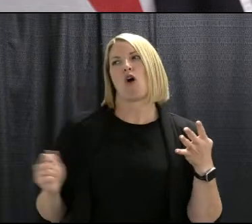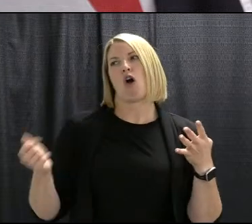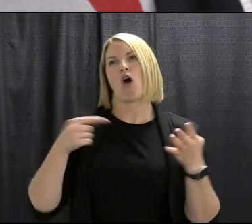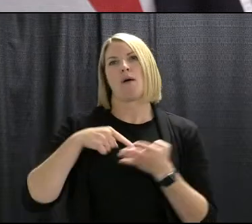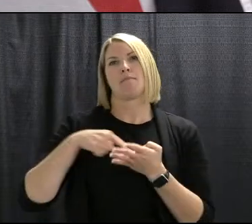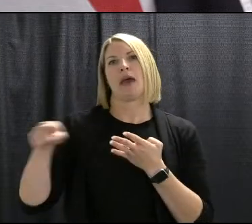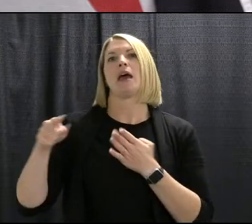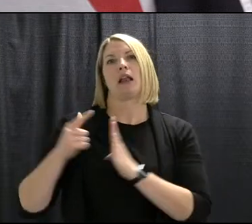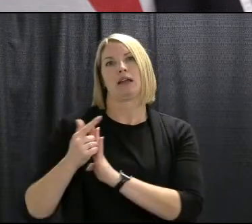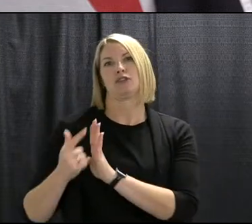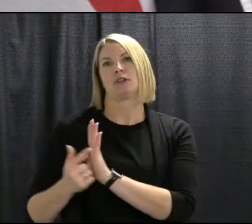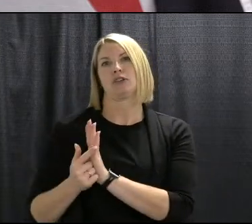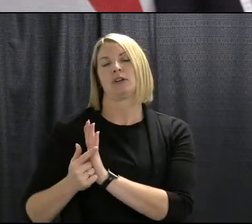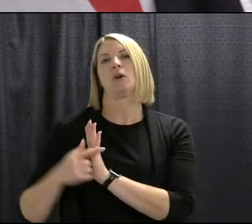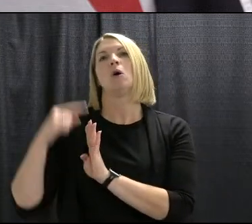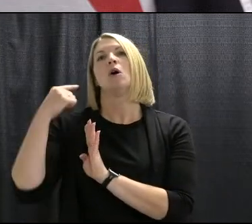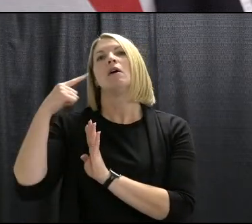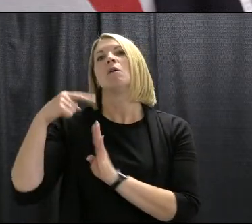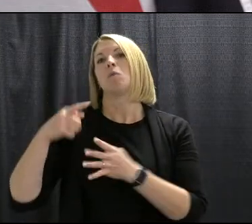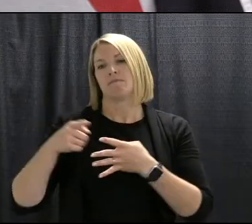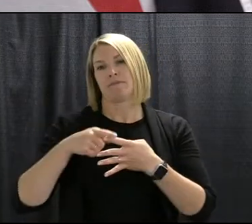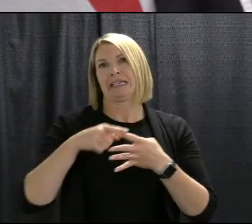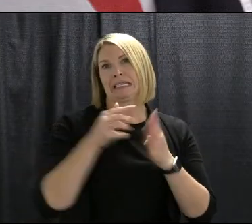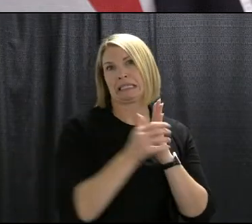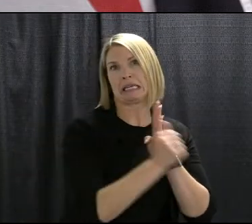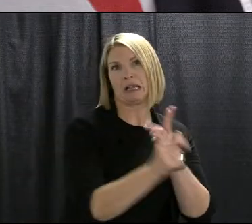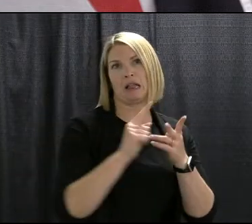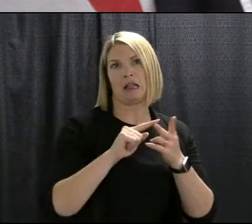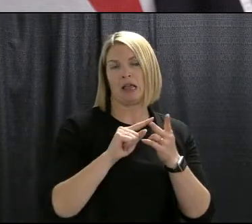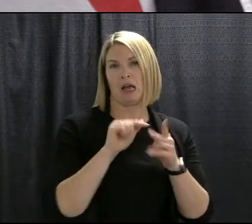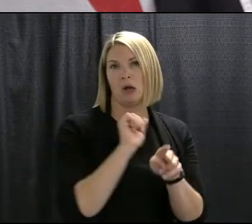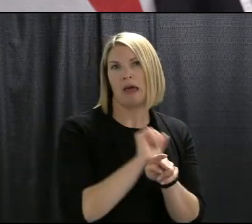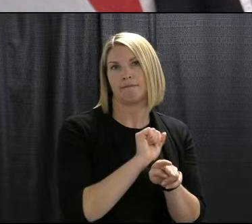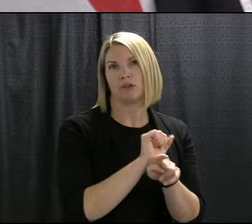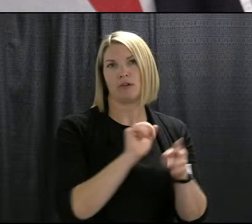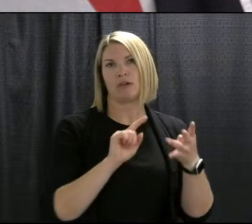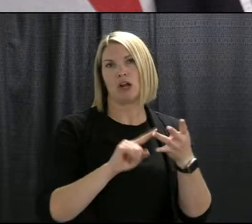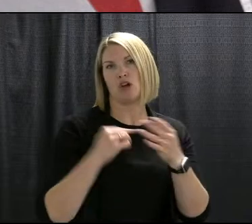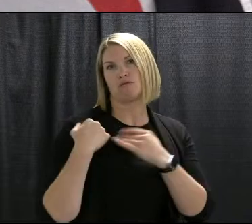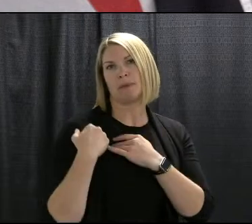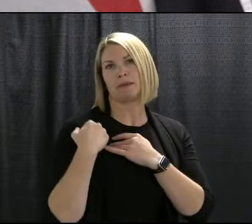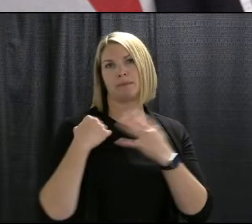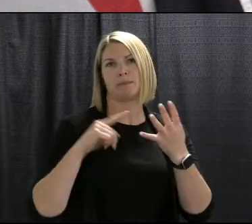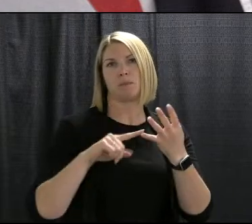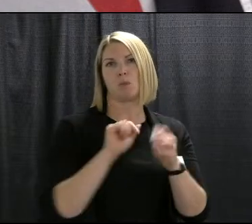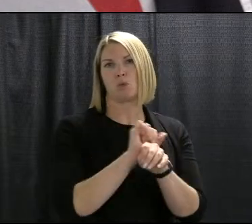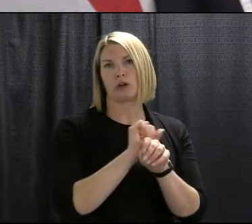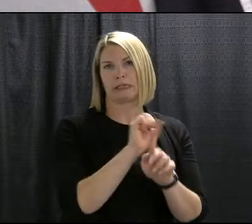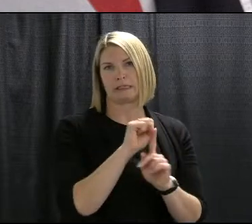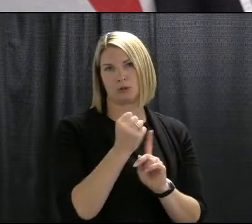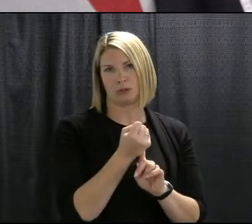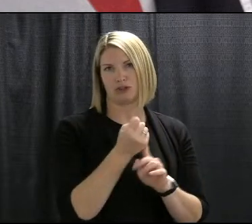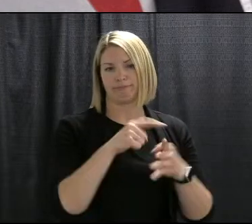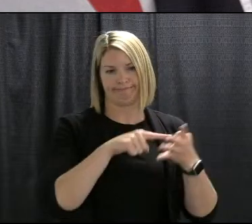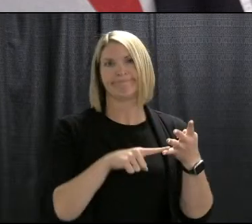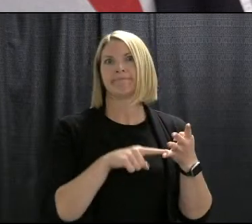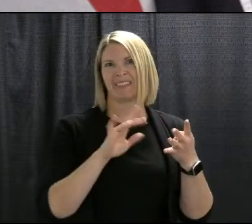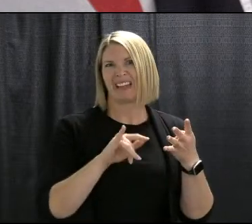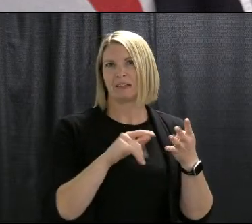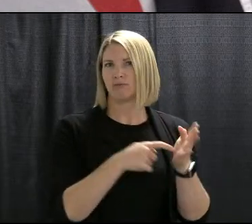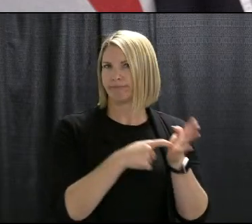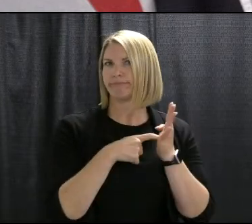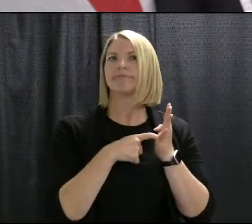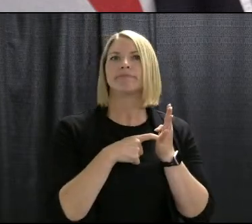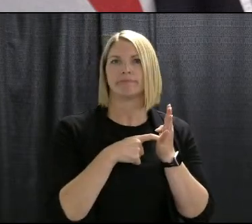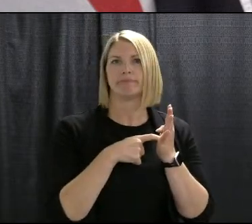for the purpose of job evaluation, which are skill, effort, responsibility, and working conditions. Our job